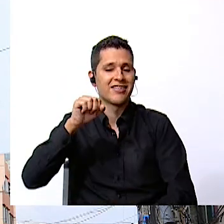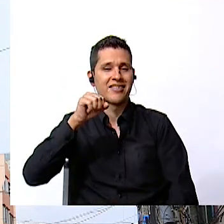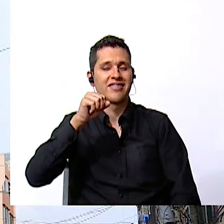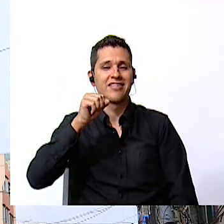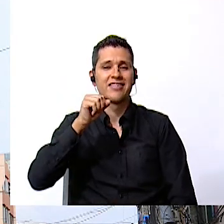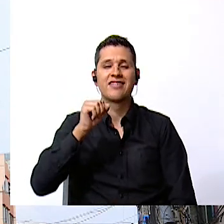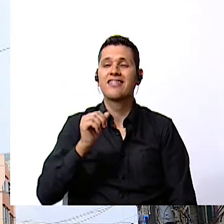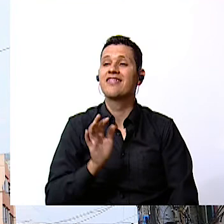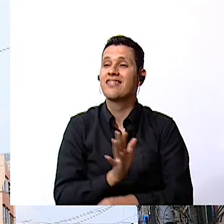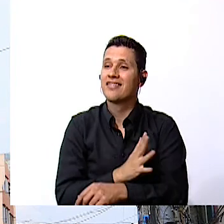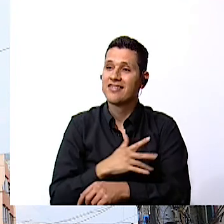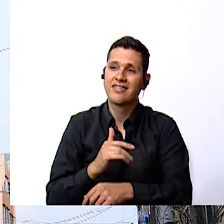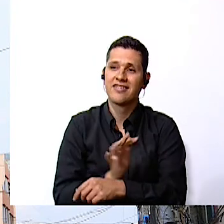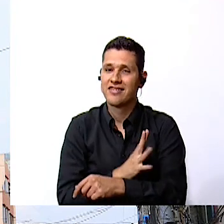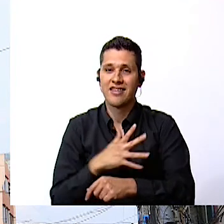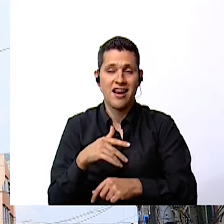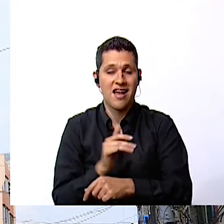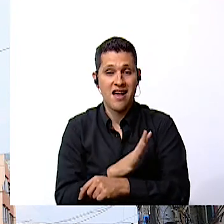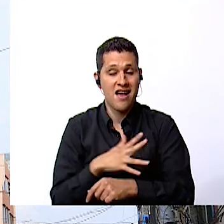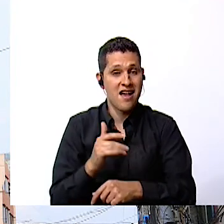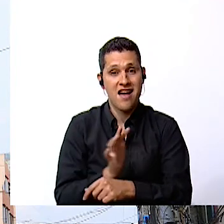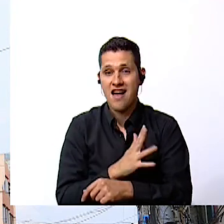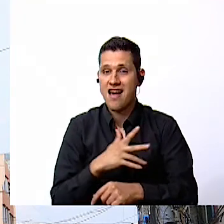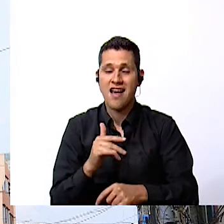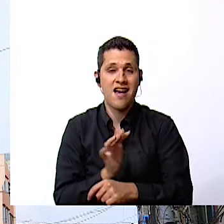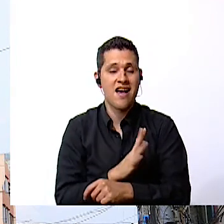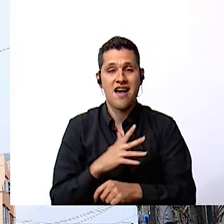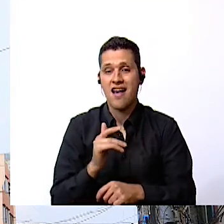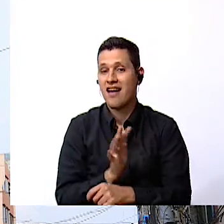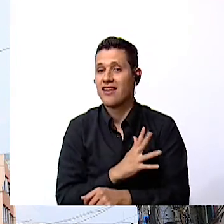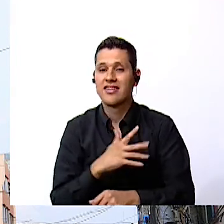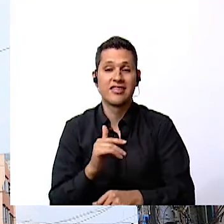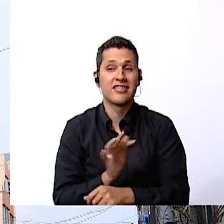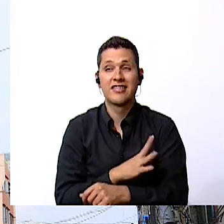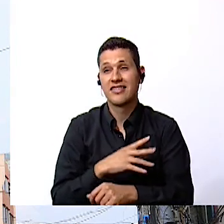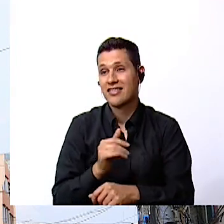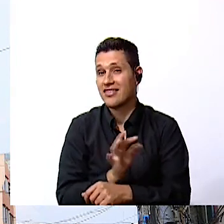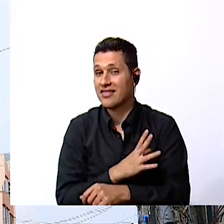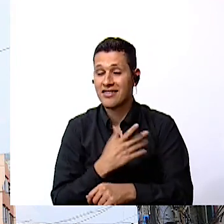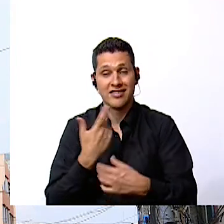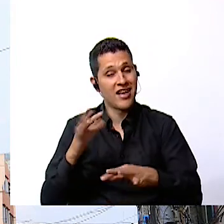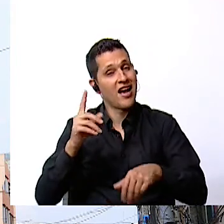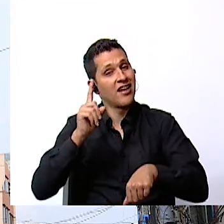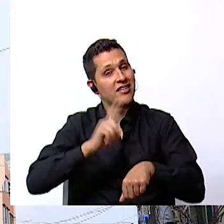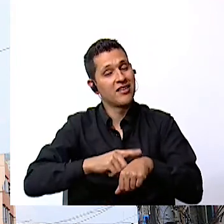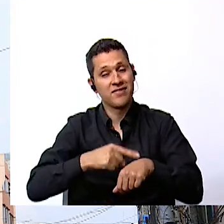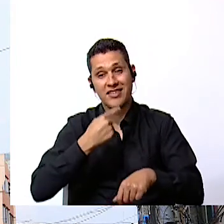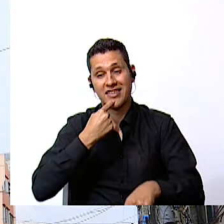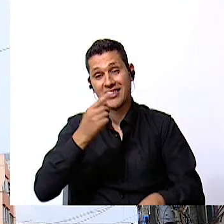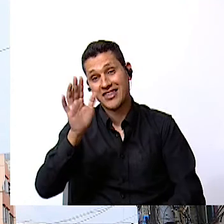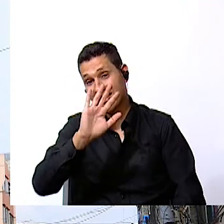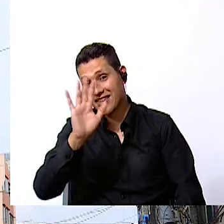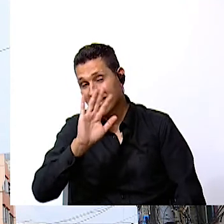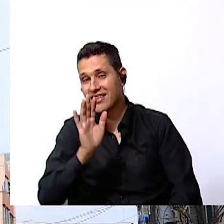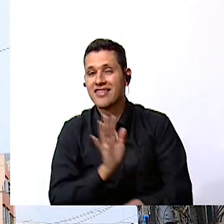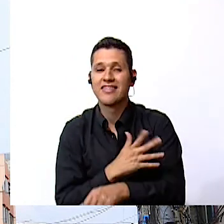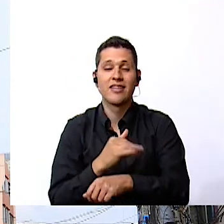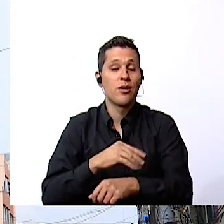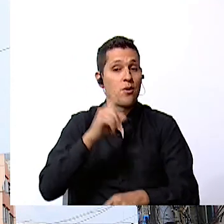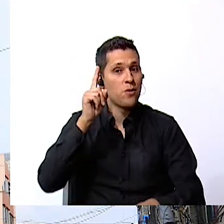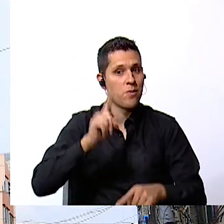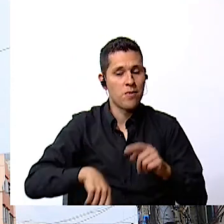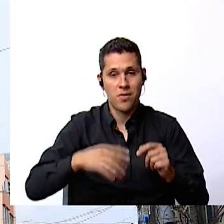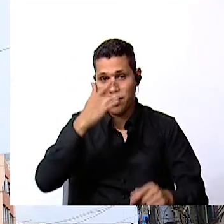a good day. Oh my goodness, what And time we is learned it? so Well, I'm sorry, much. but it's time to Now go. it's time to say But don't forget,